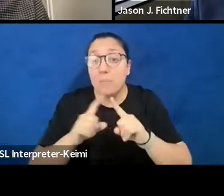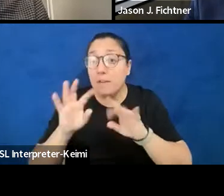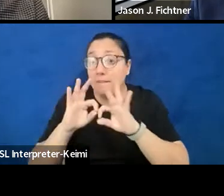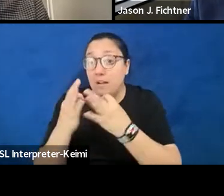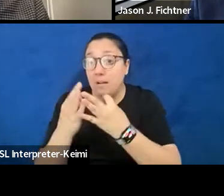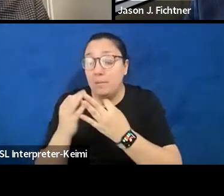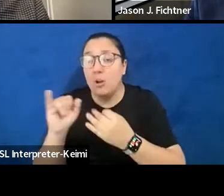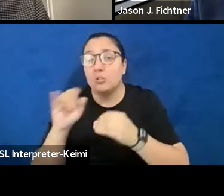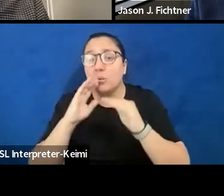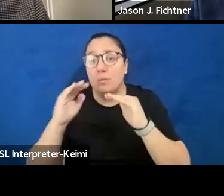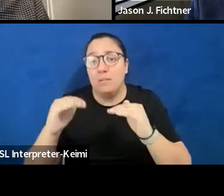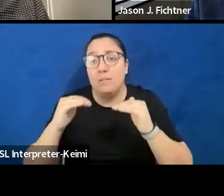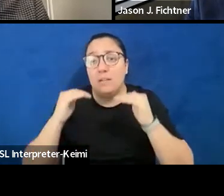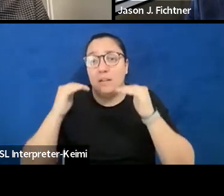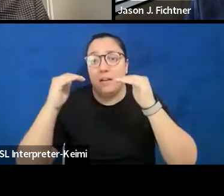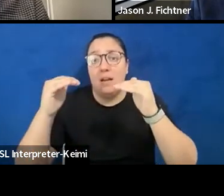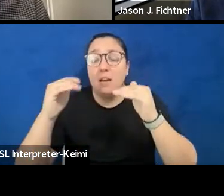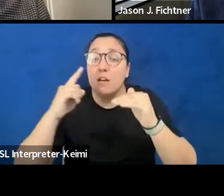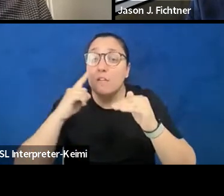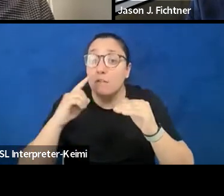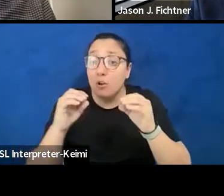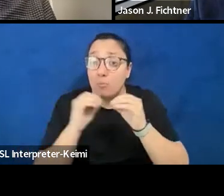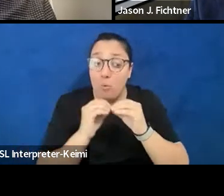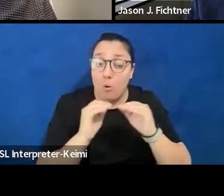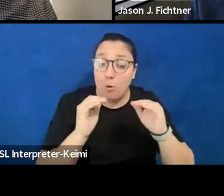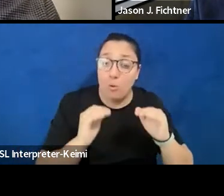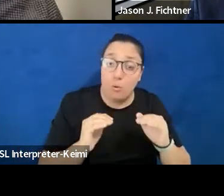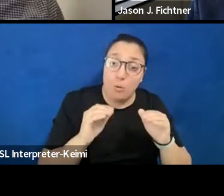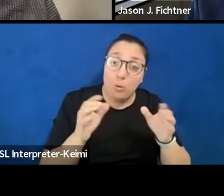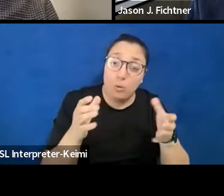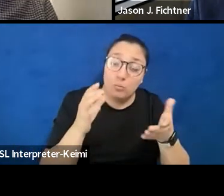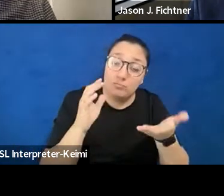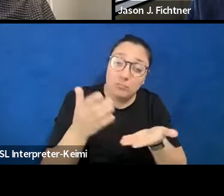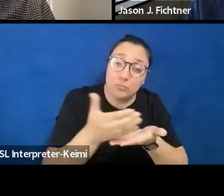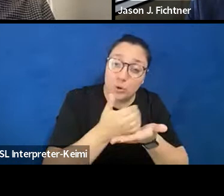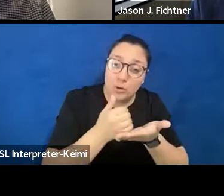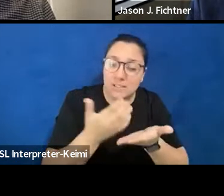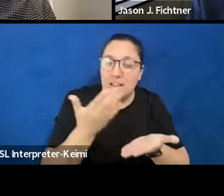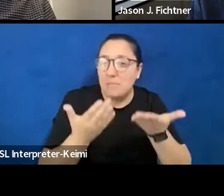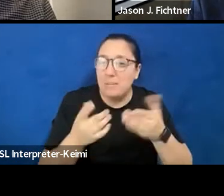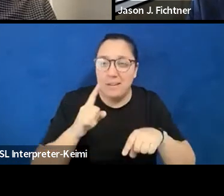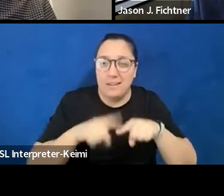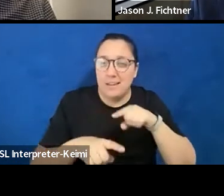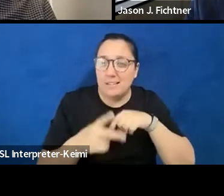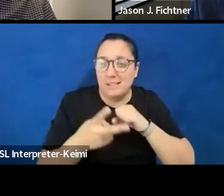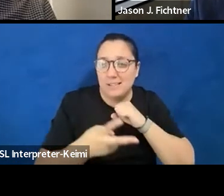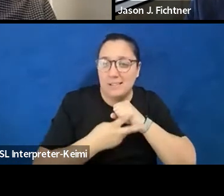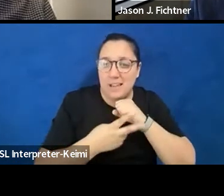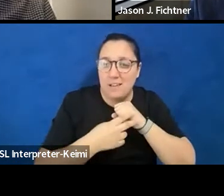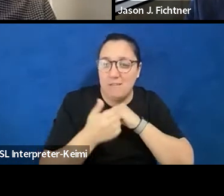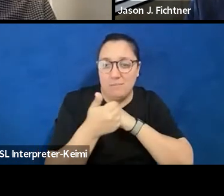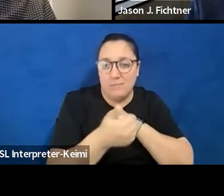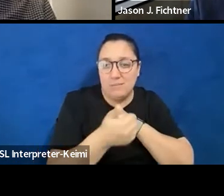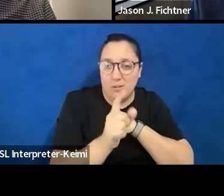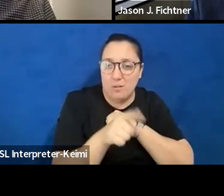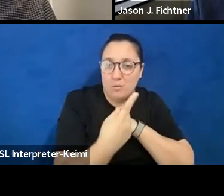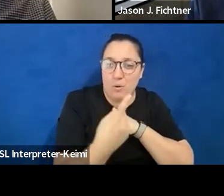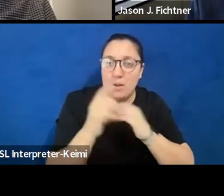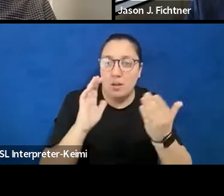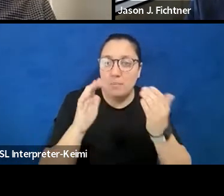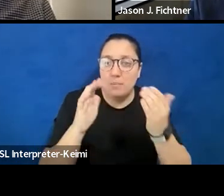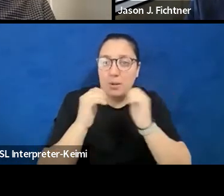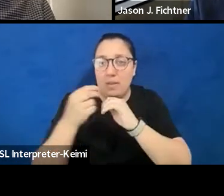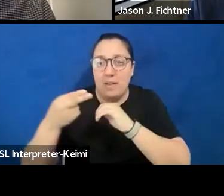higher level of earnings replacement for lower earners who are less able to save on their own than higher earners. But if